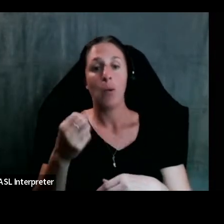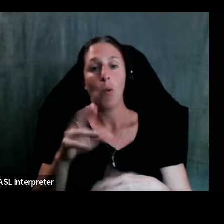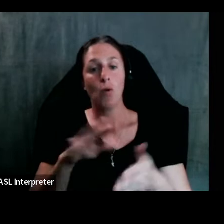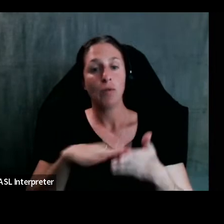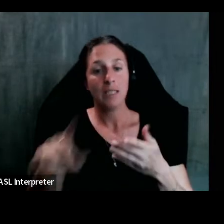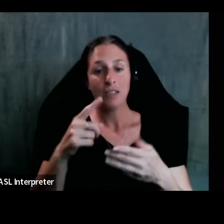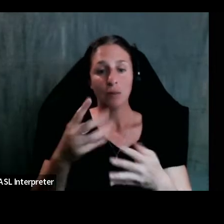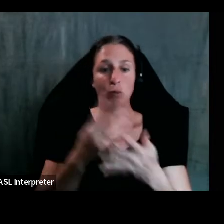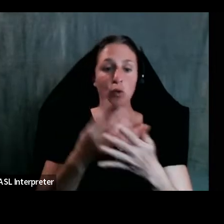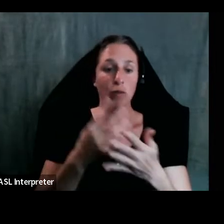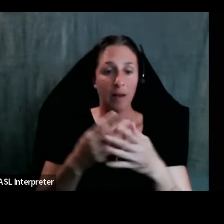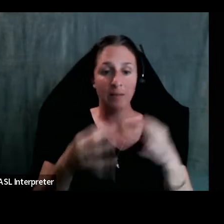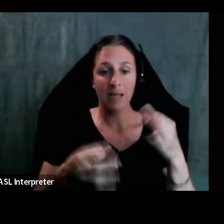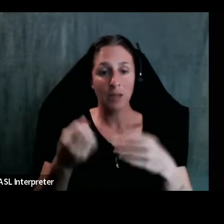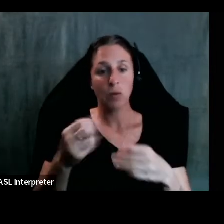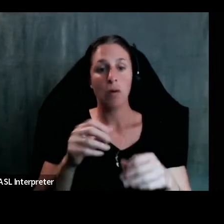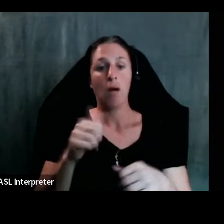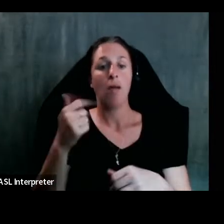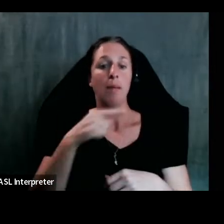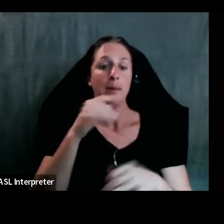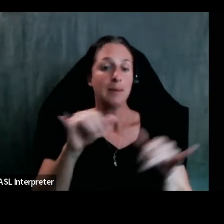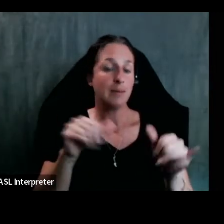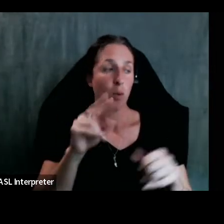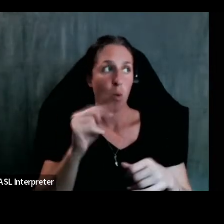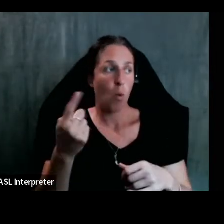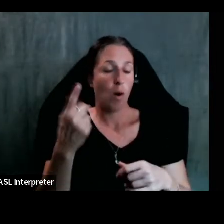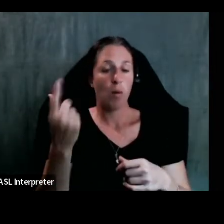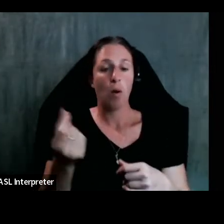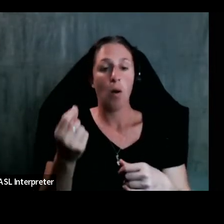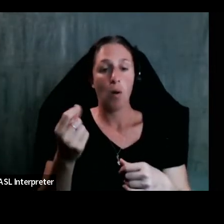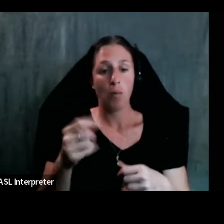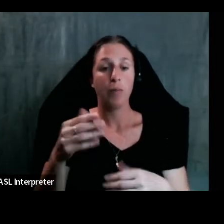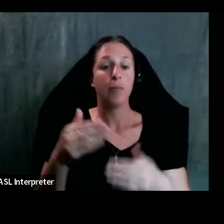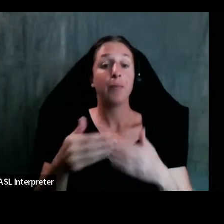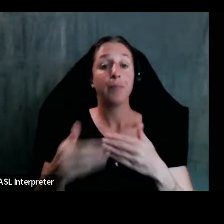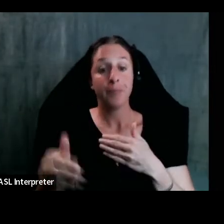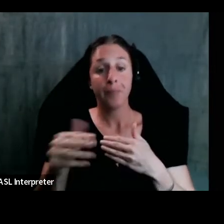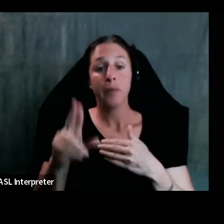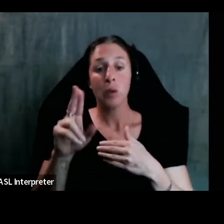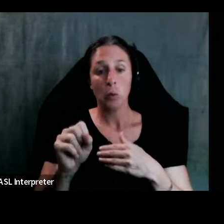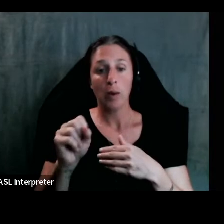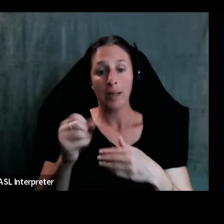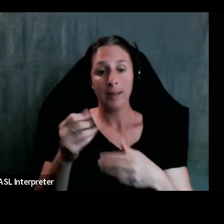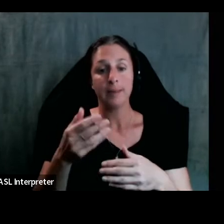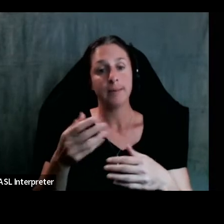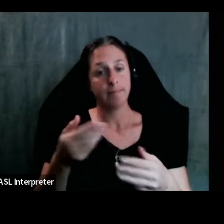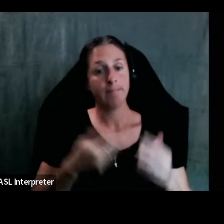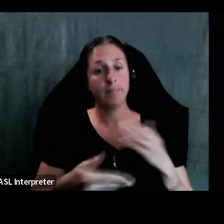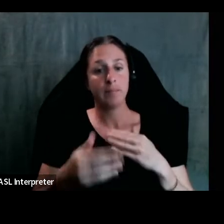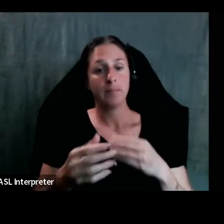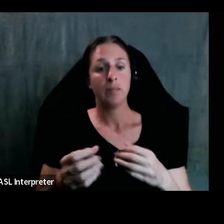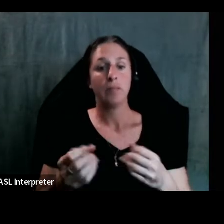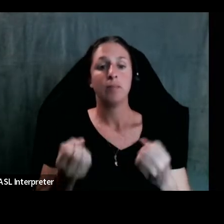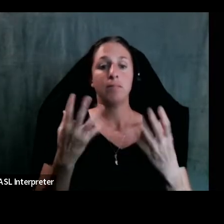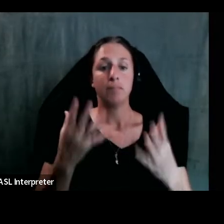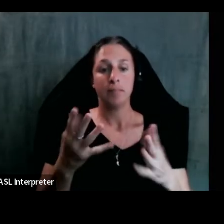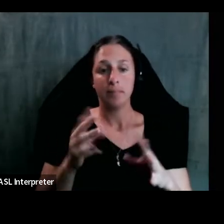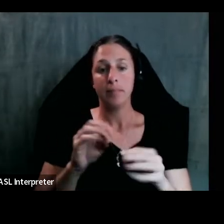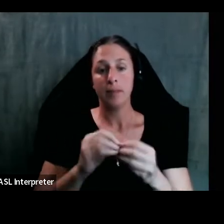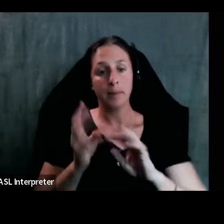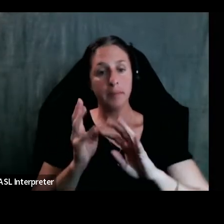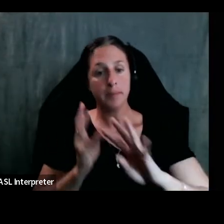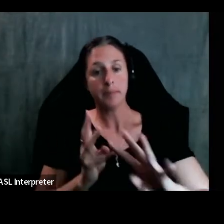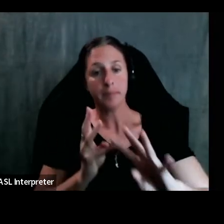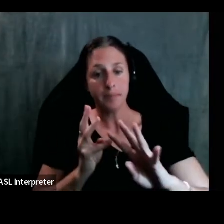nowhere to go. And whereas furthermore, the U.S. has welcomed record numbers of newly arrived immigrant and